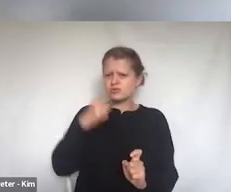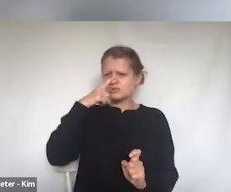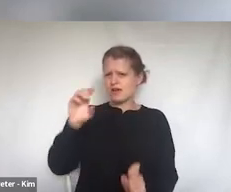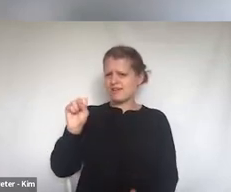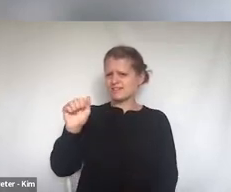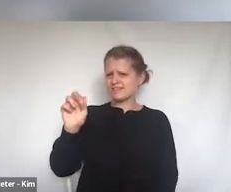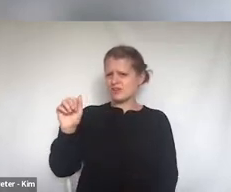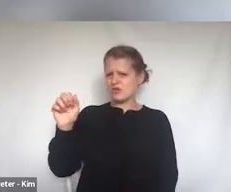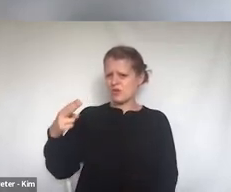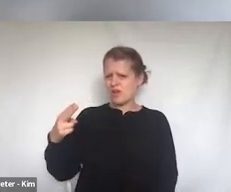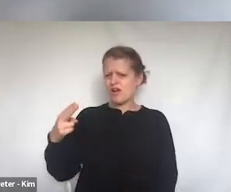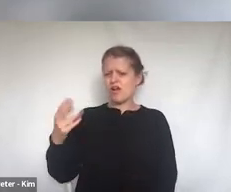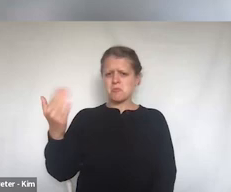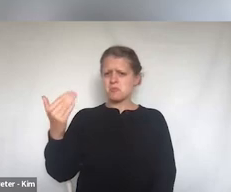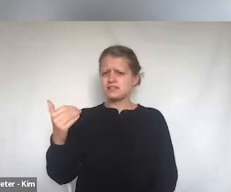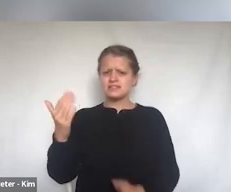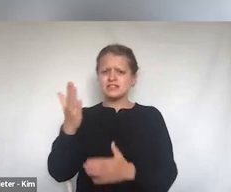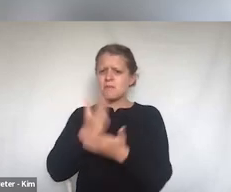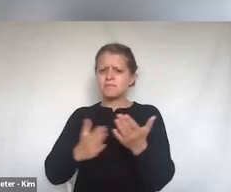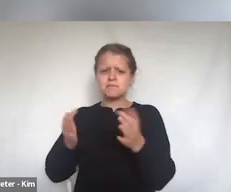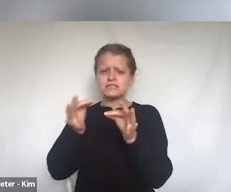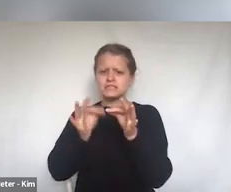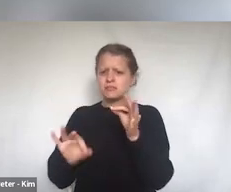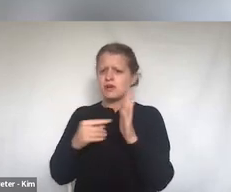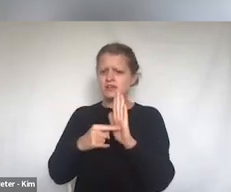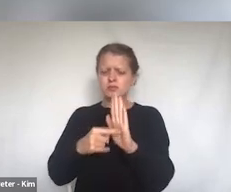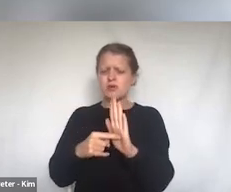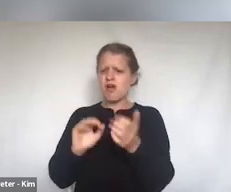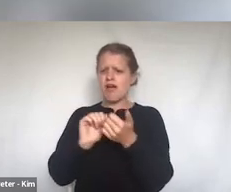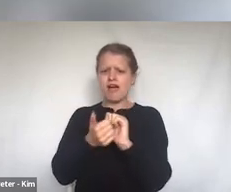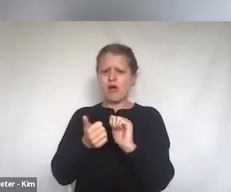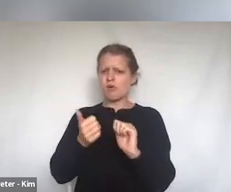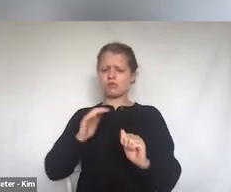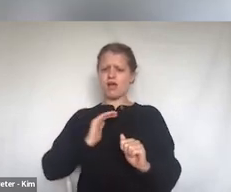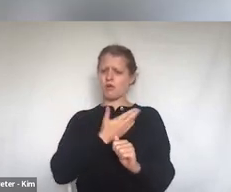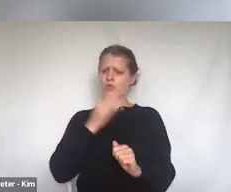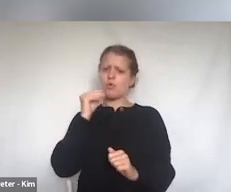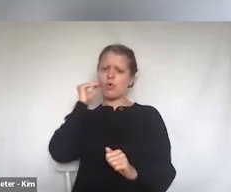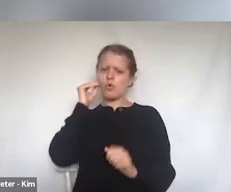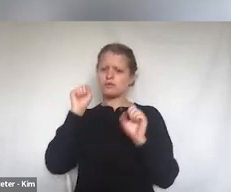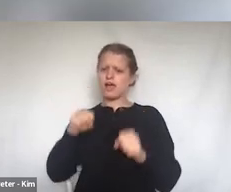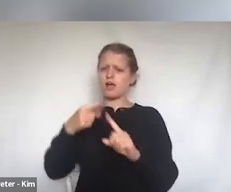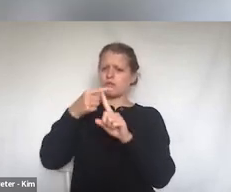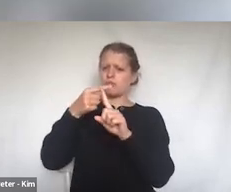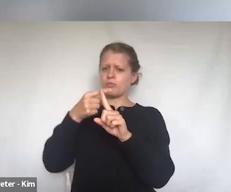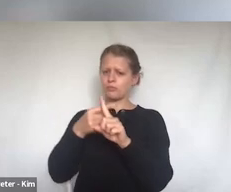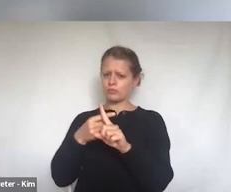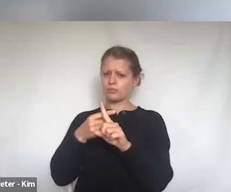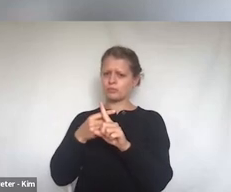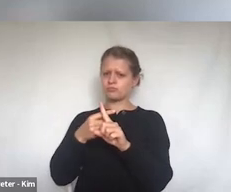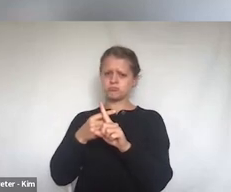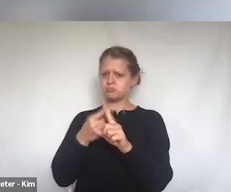know, like, what are some simple things that we could be doing that would make a significant difference to the indoor